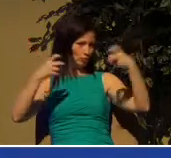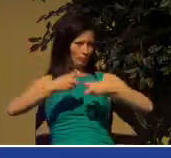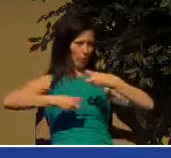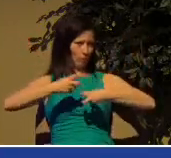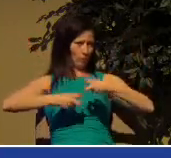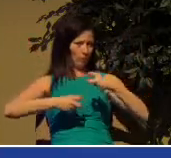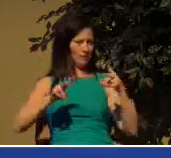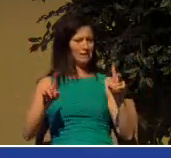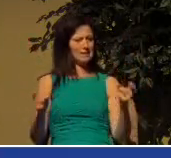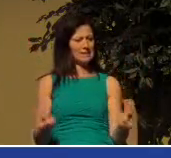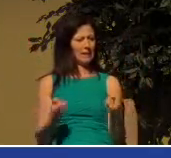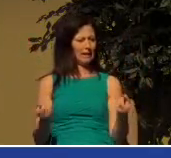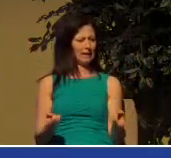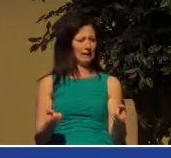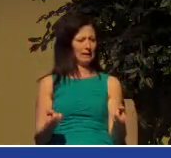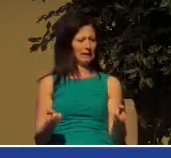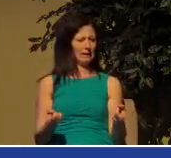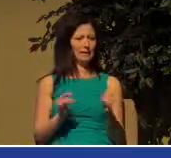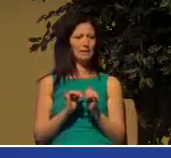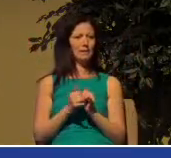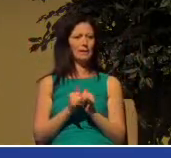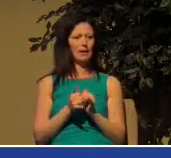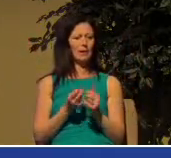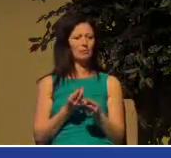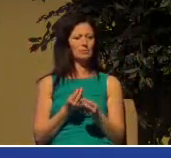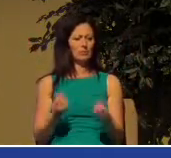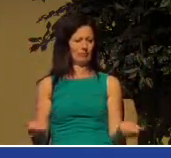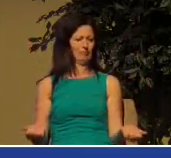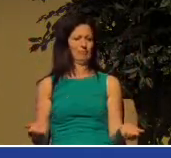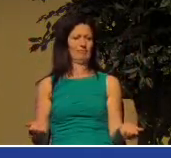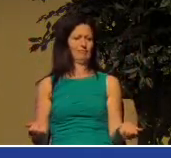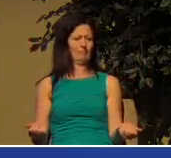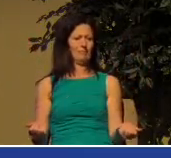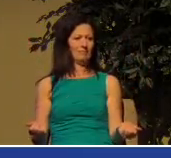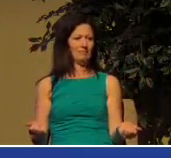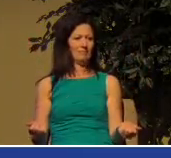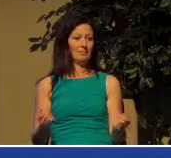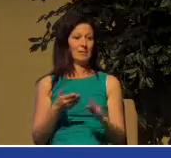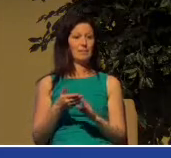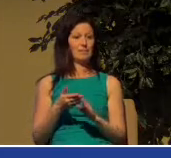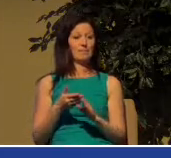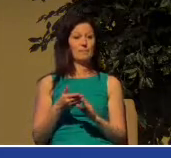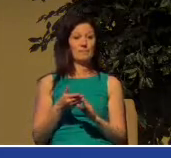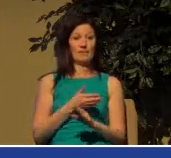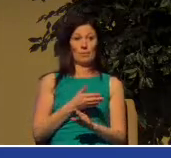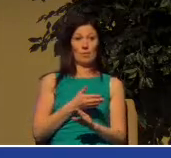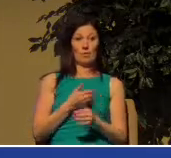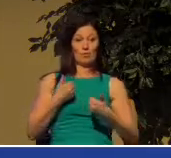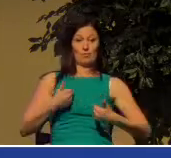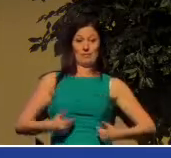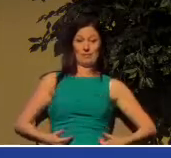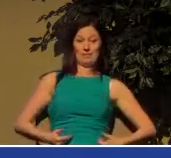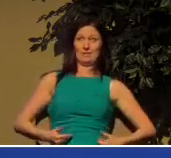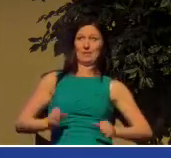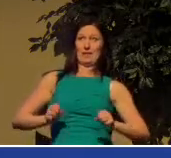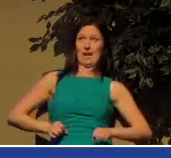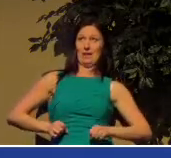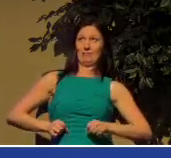then sin had to be addressed so that we could be declared righteous before